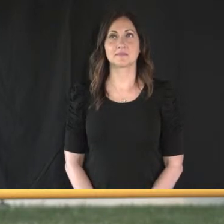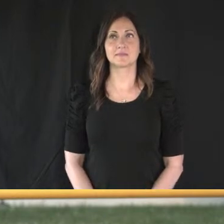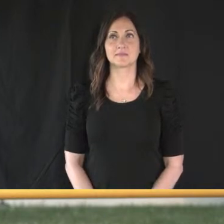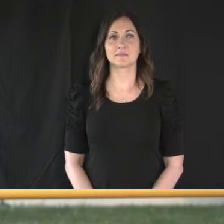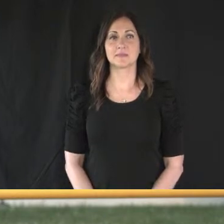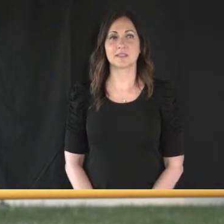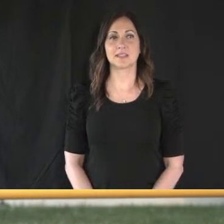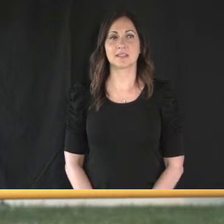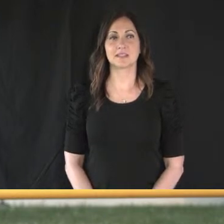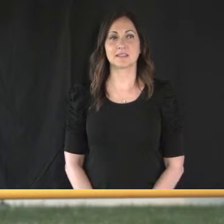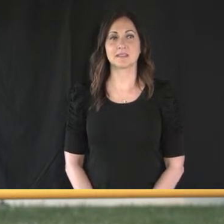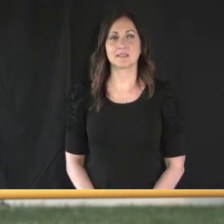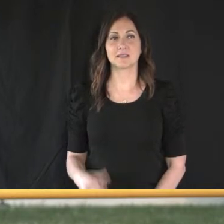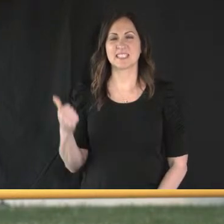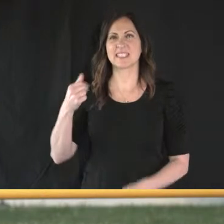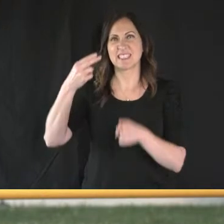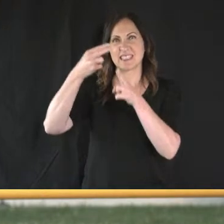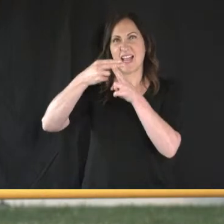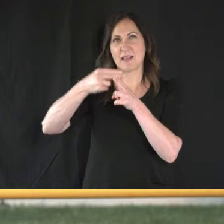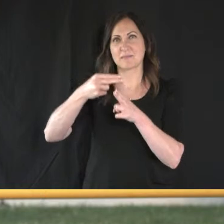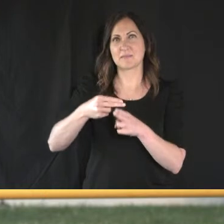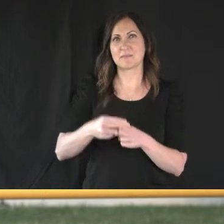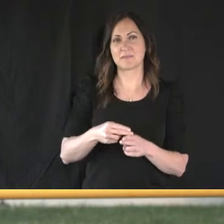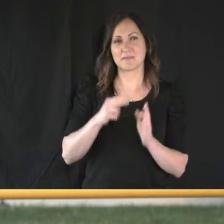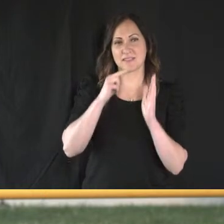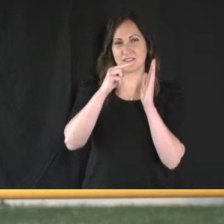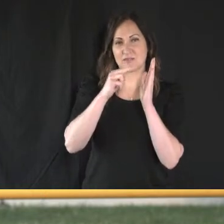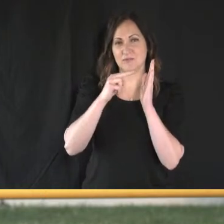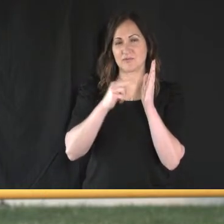Saida Farzana Akhtar.